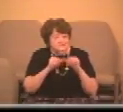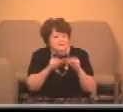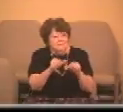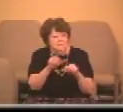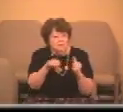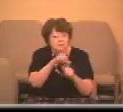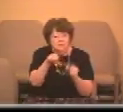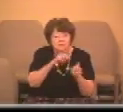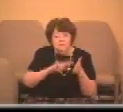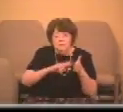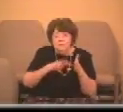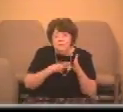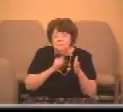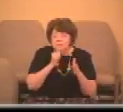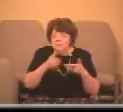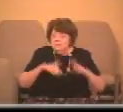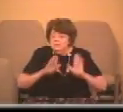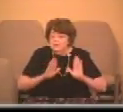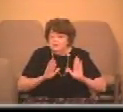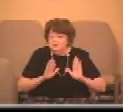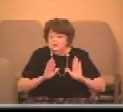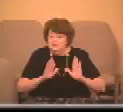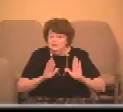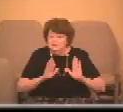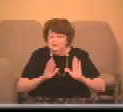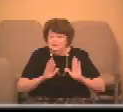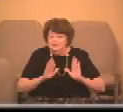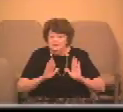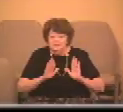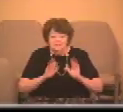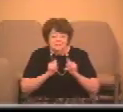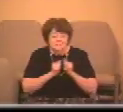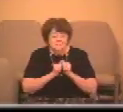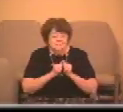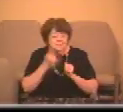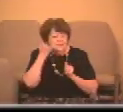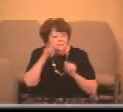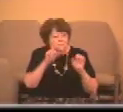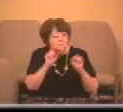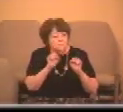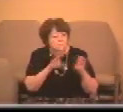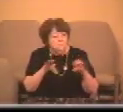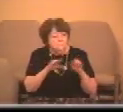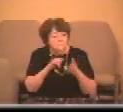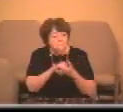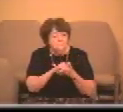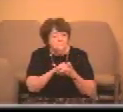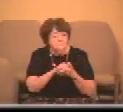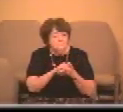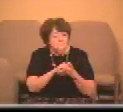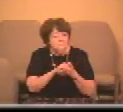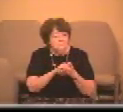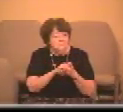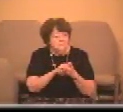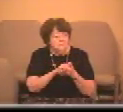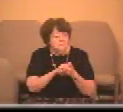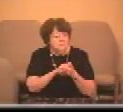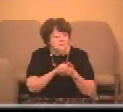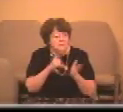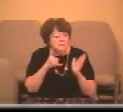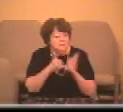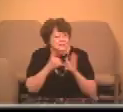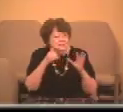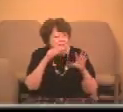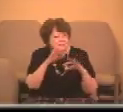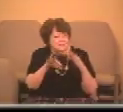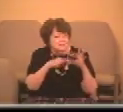to not give up or give in. And the ability to do that is tied to a connection to